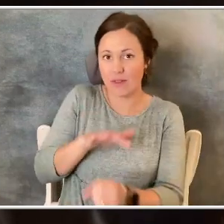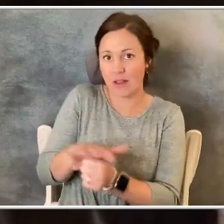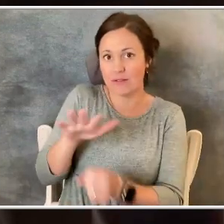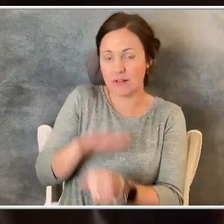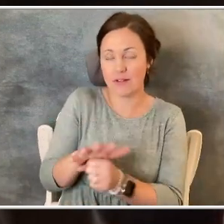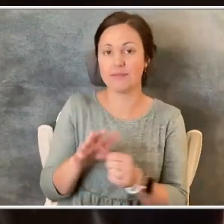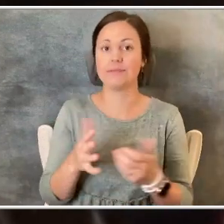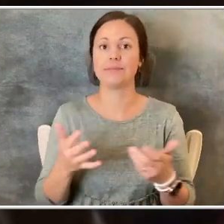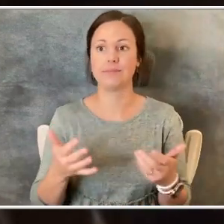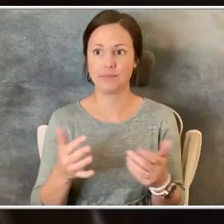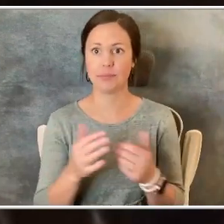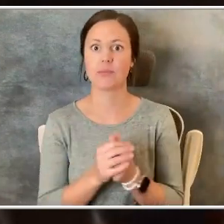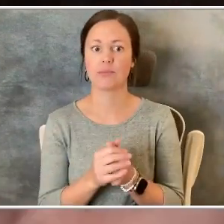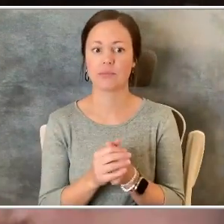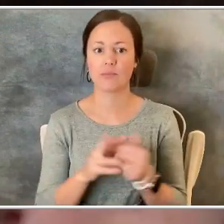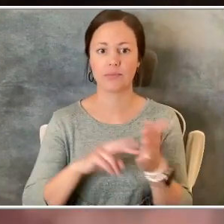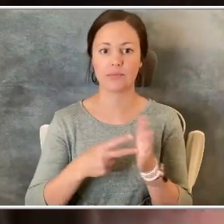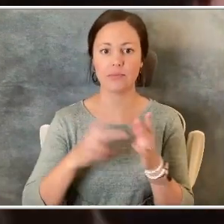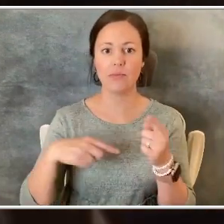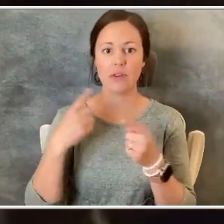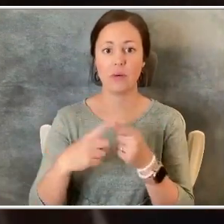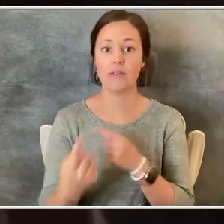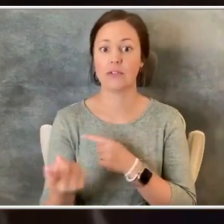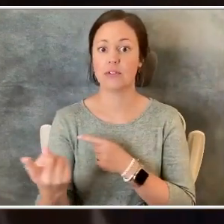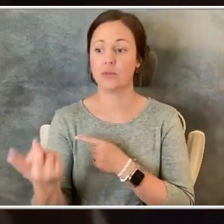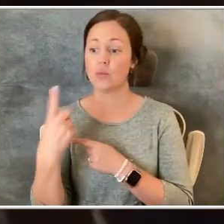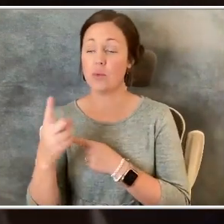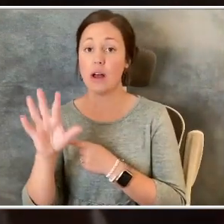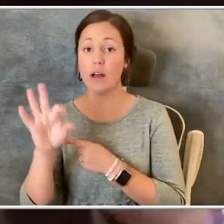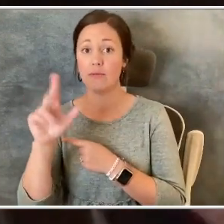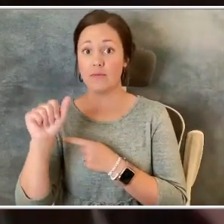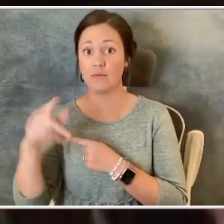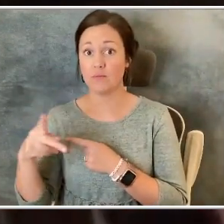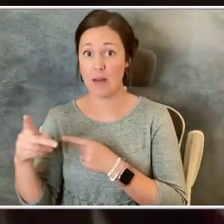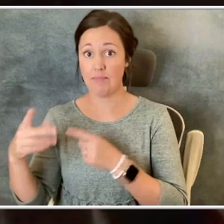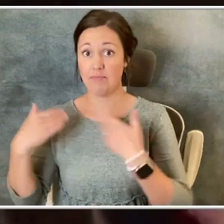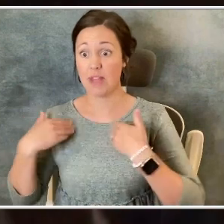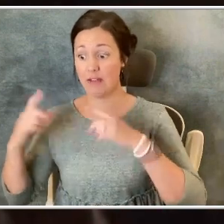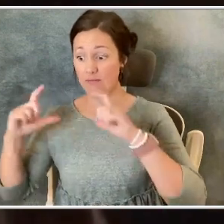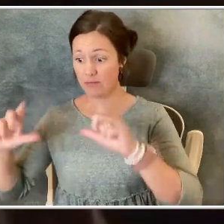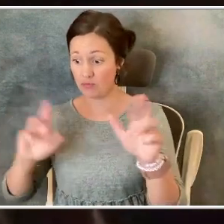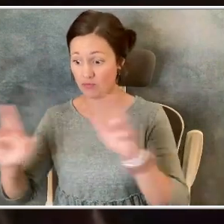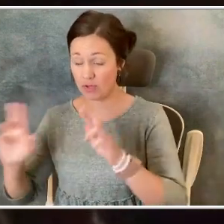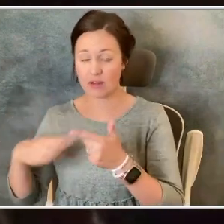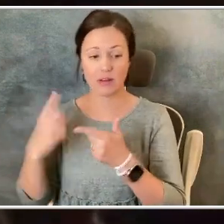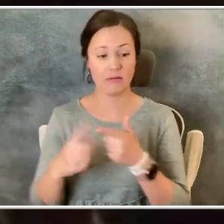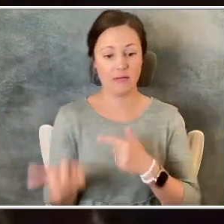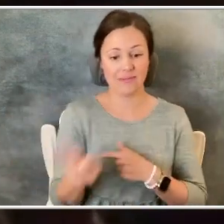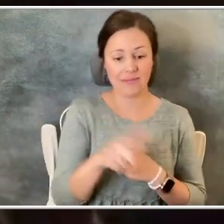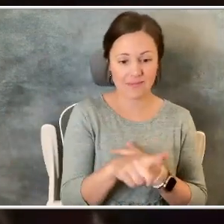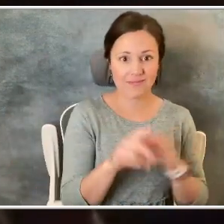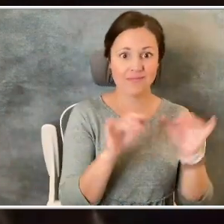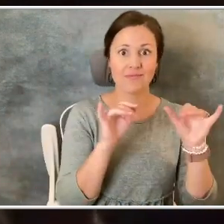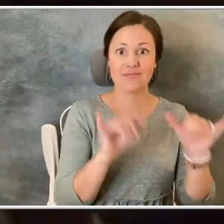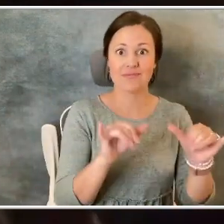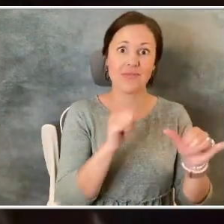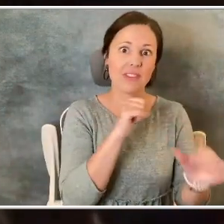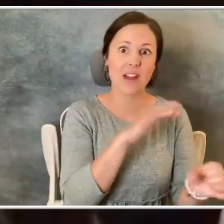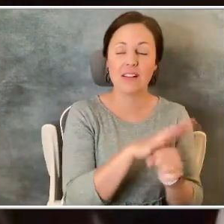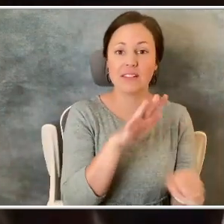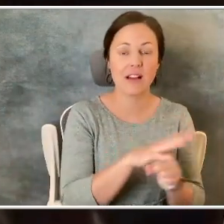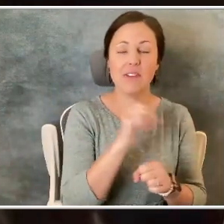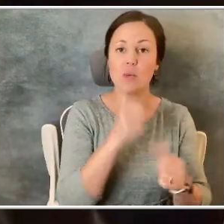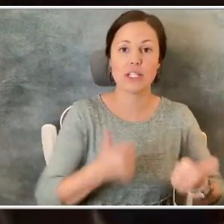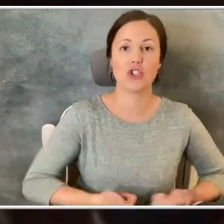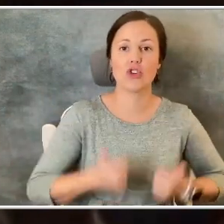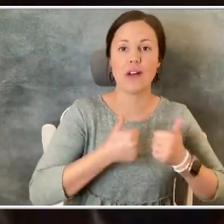when I made one flap and then I turned to the other flap, it just wasn't getting enough blood flow. It wasn't surviving on its